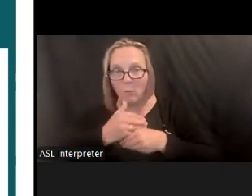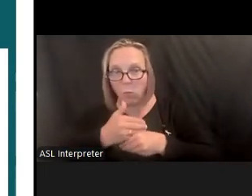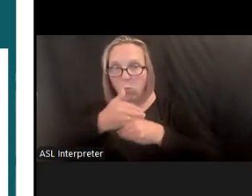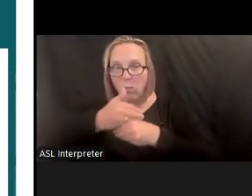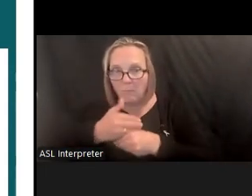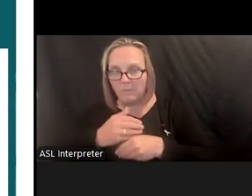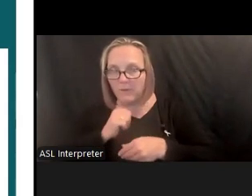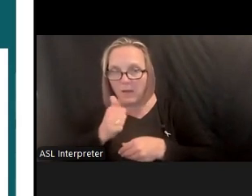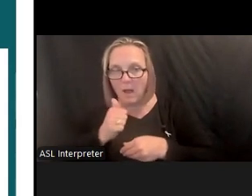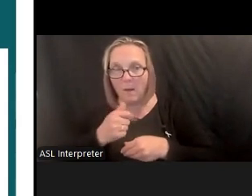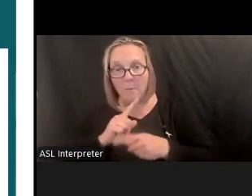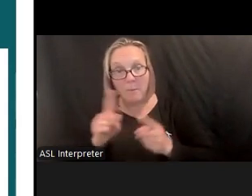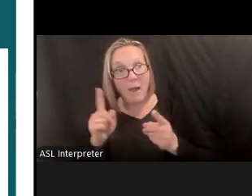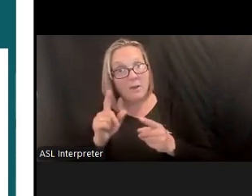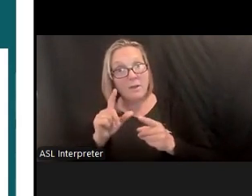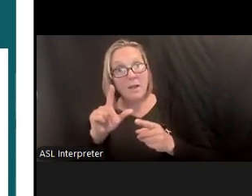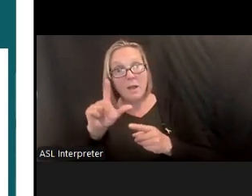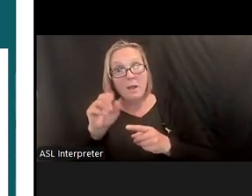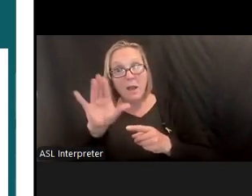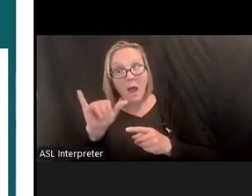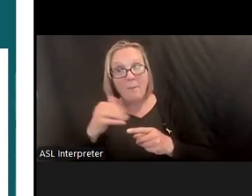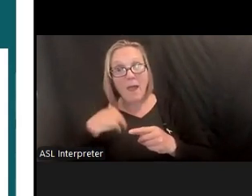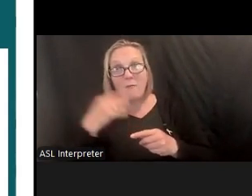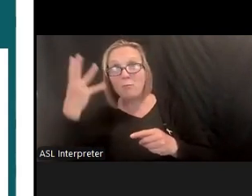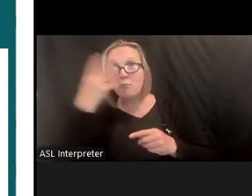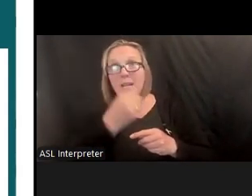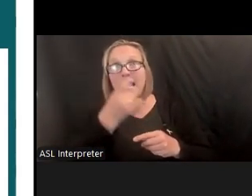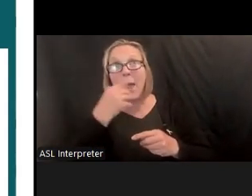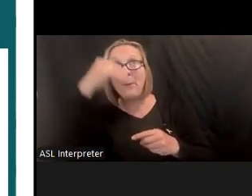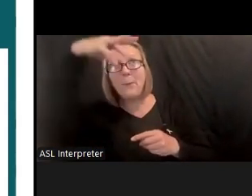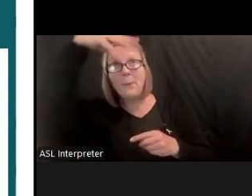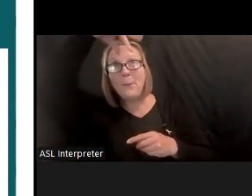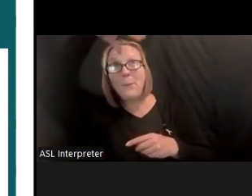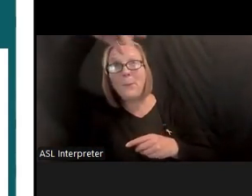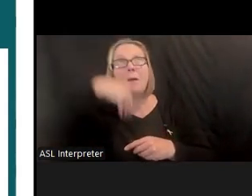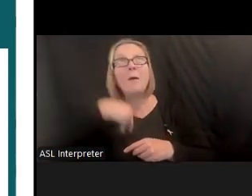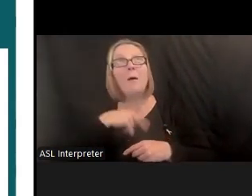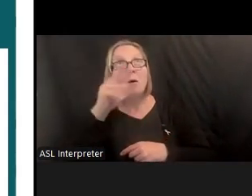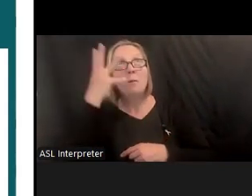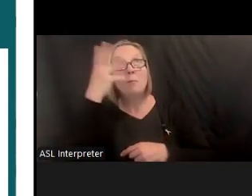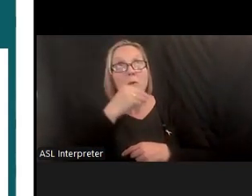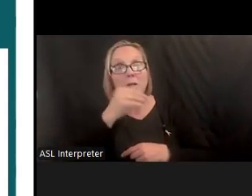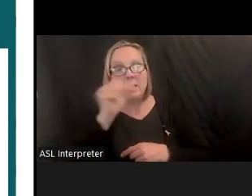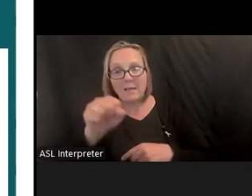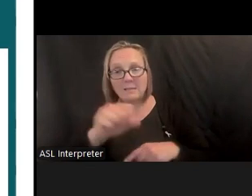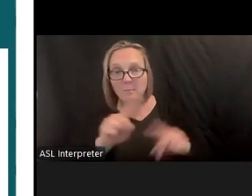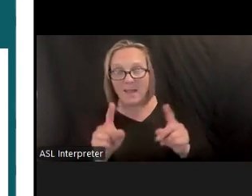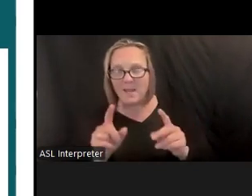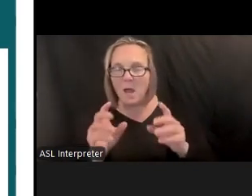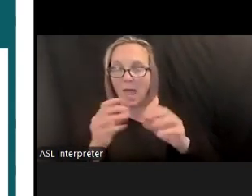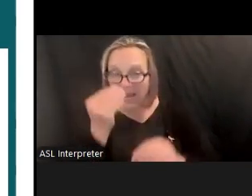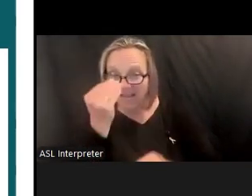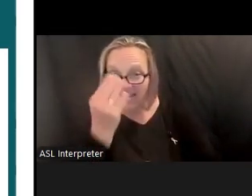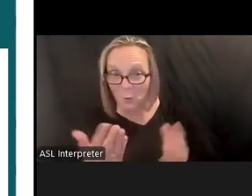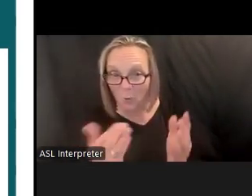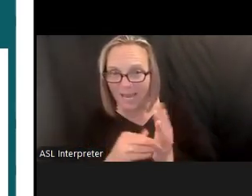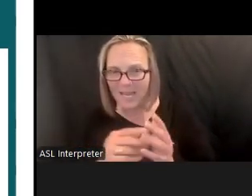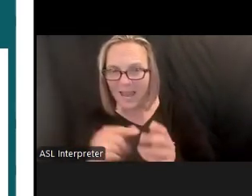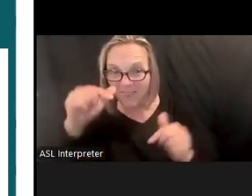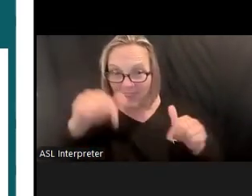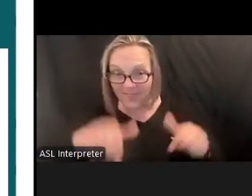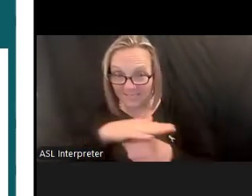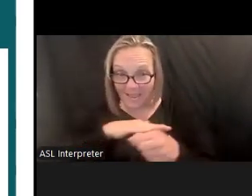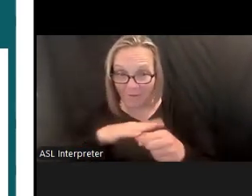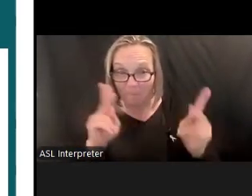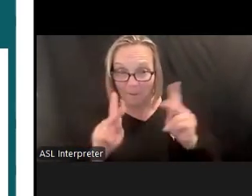there's a nice chandelier in the lobby, and it's lovely. However, I reiterate, no one, absolutely no one in this